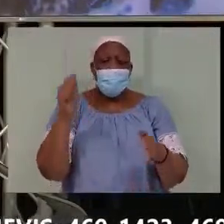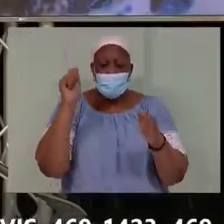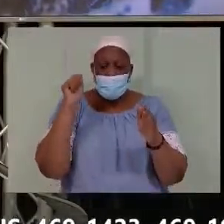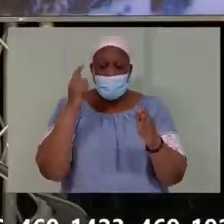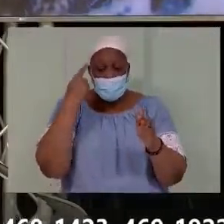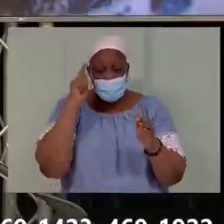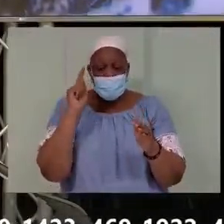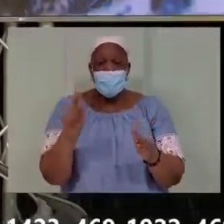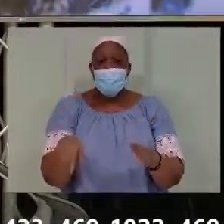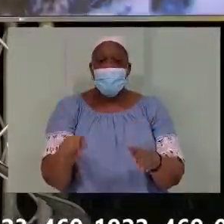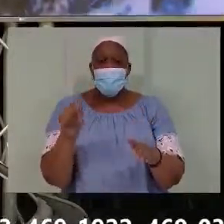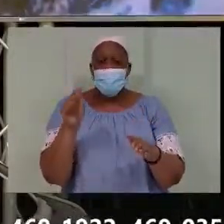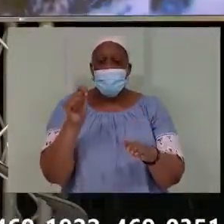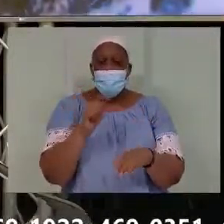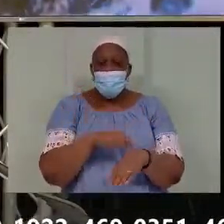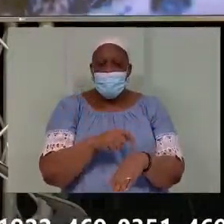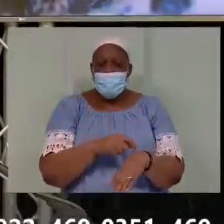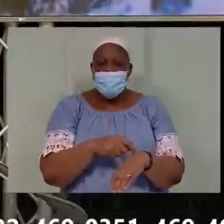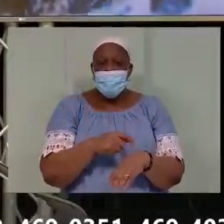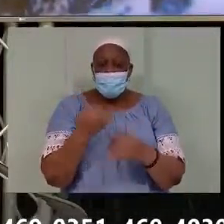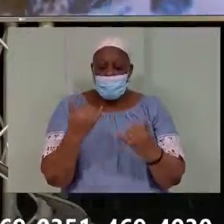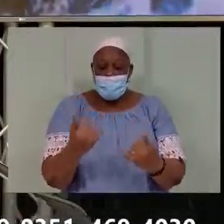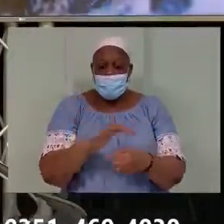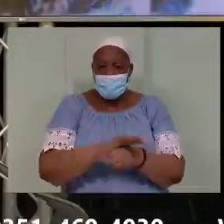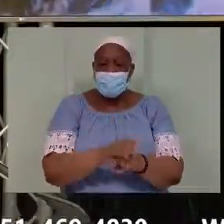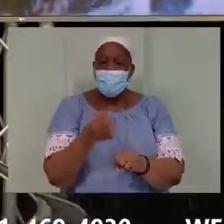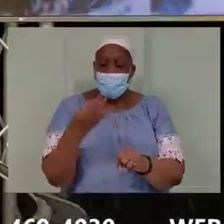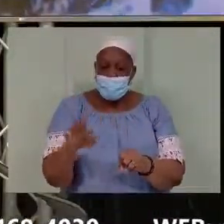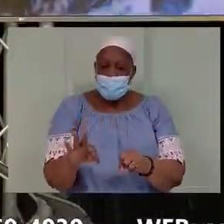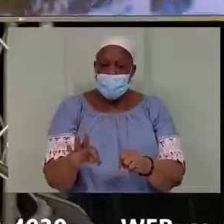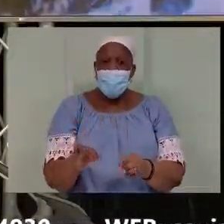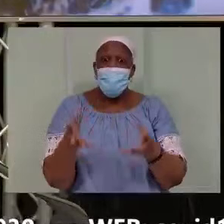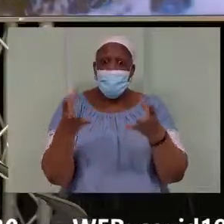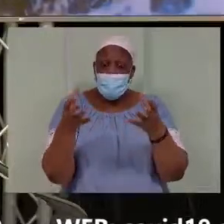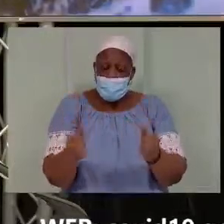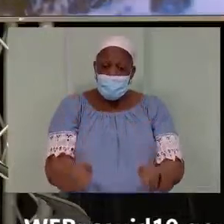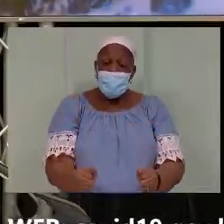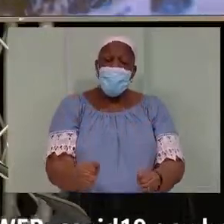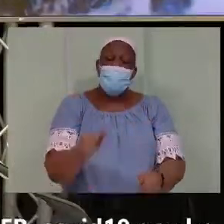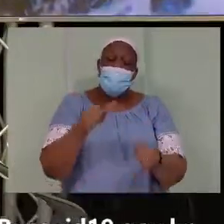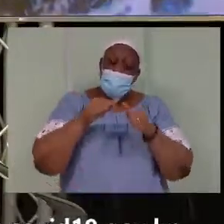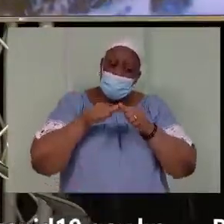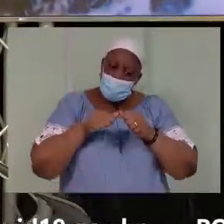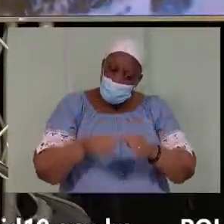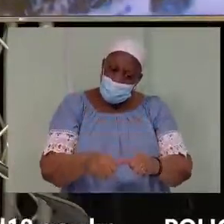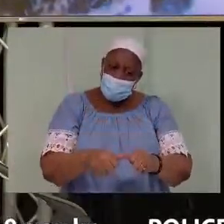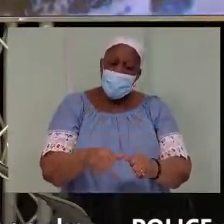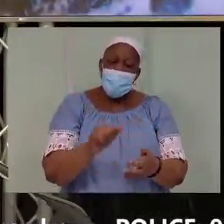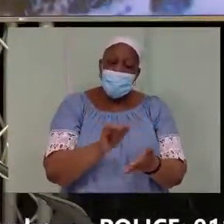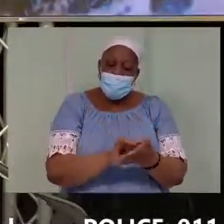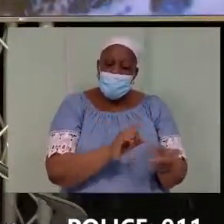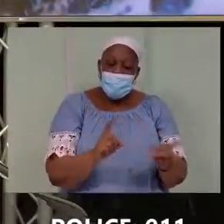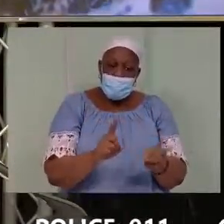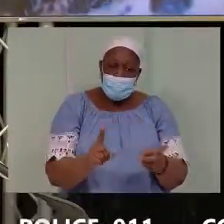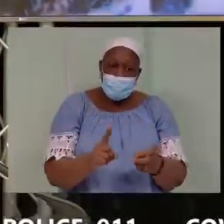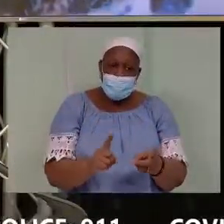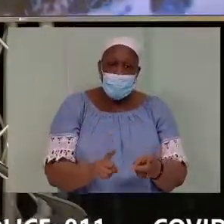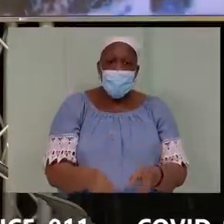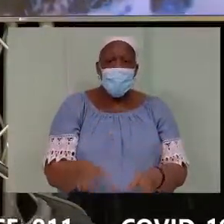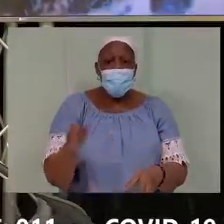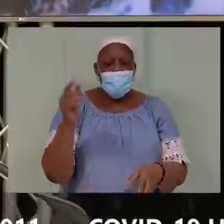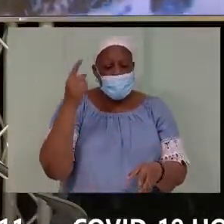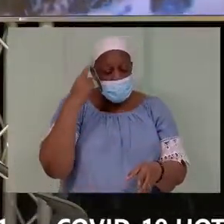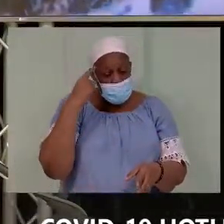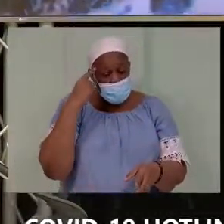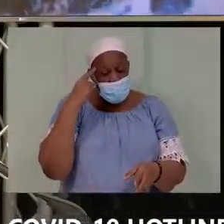period, we would want to enforce such a rule at this time. We are concerned about the health and safety of